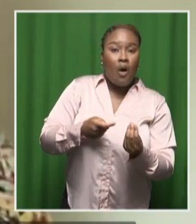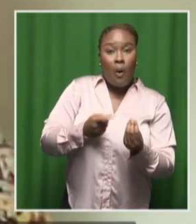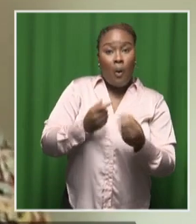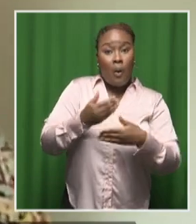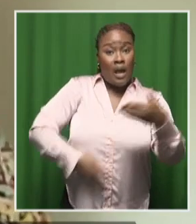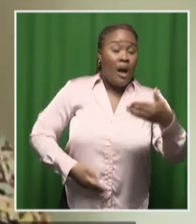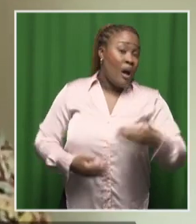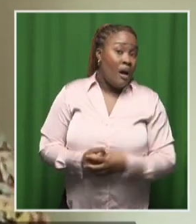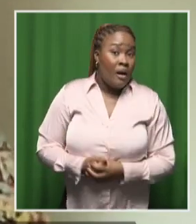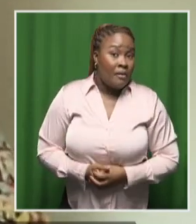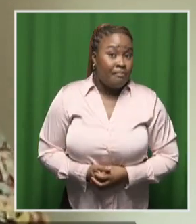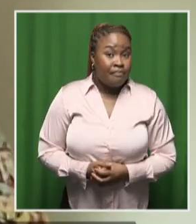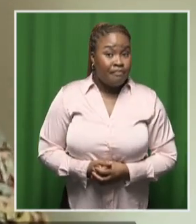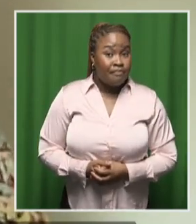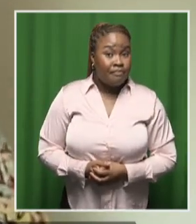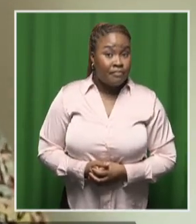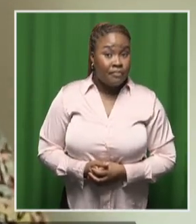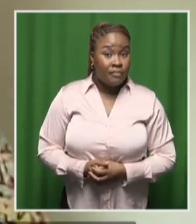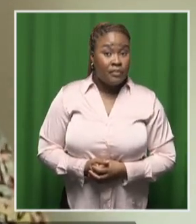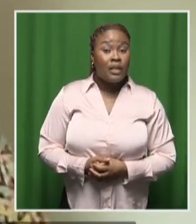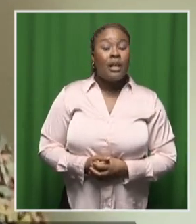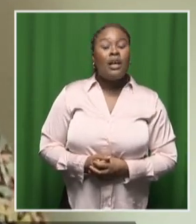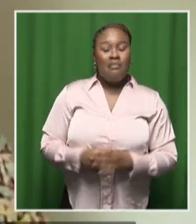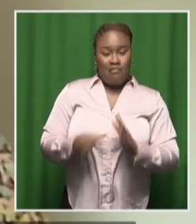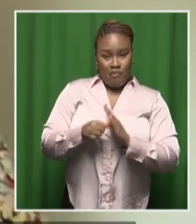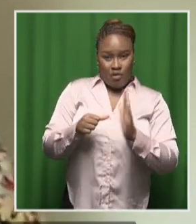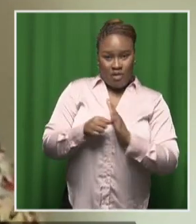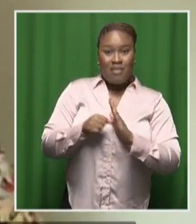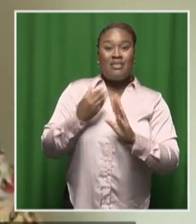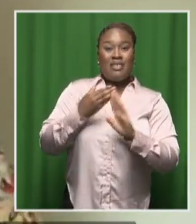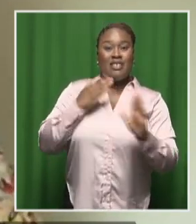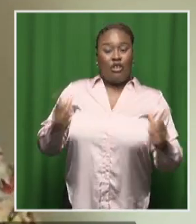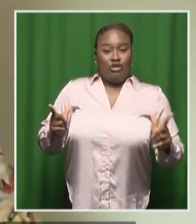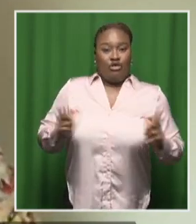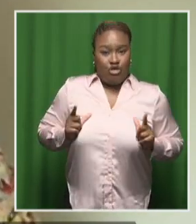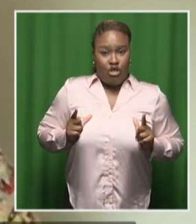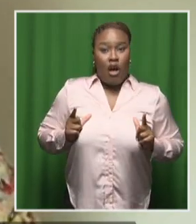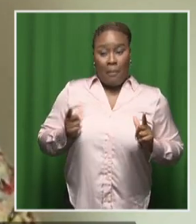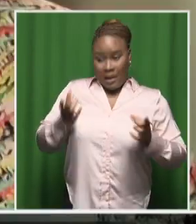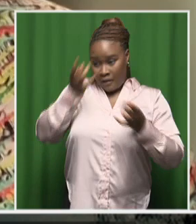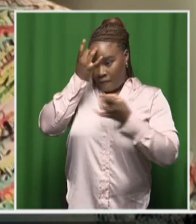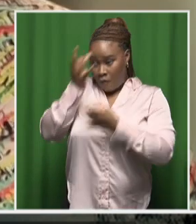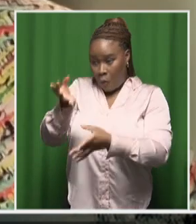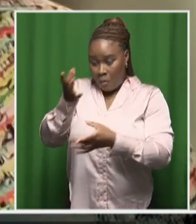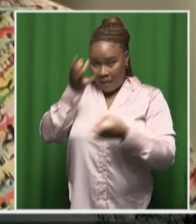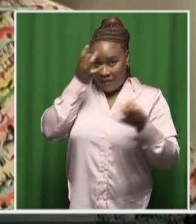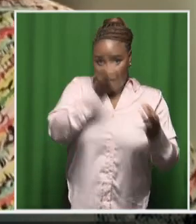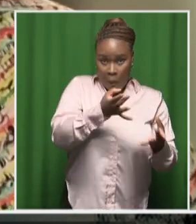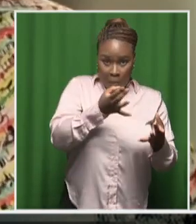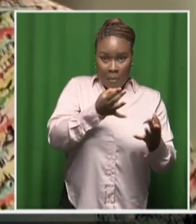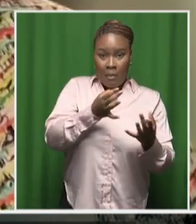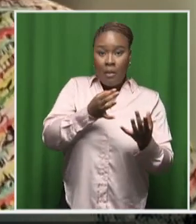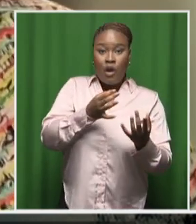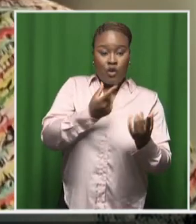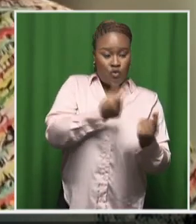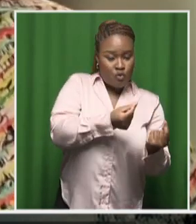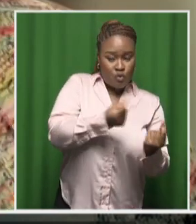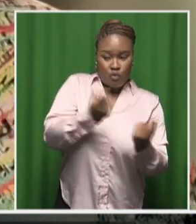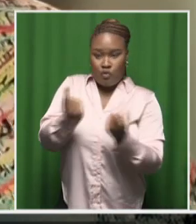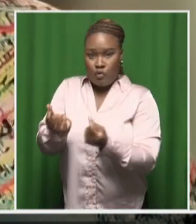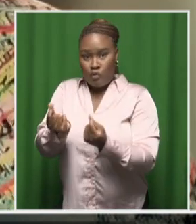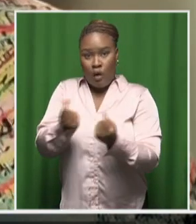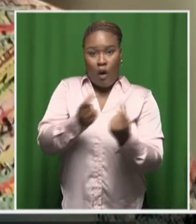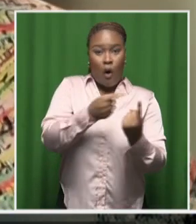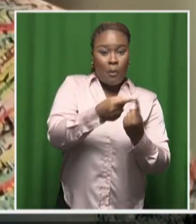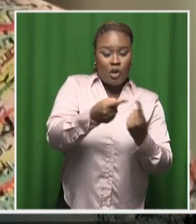even implemented. And these options need to be given from the beginning. Indeed. And that's, I mean, kids can't wait years.